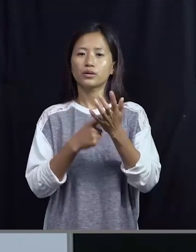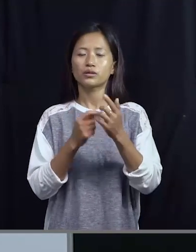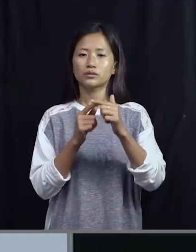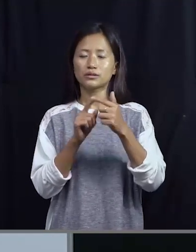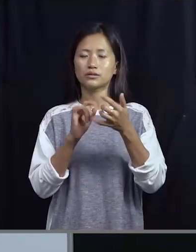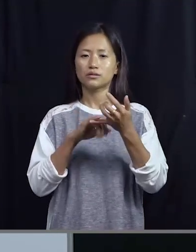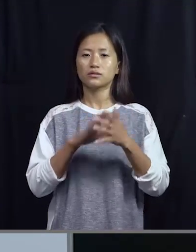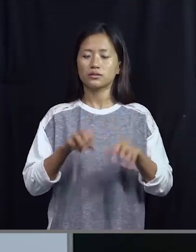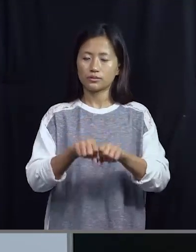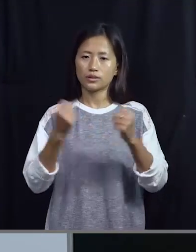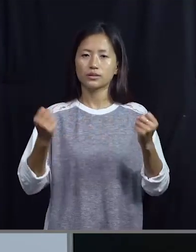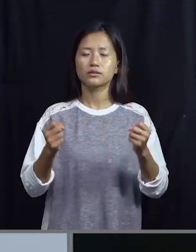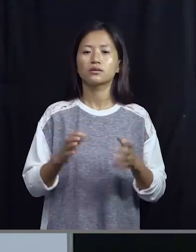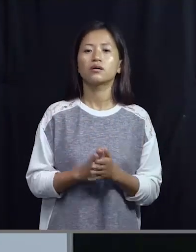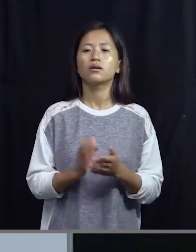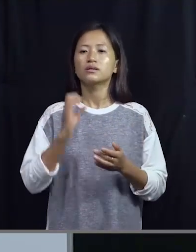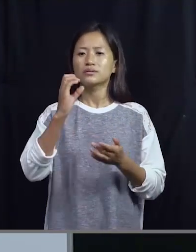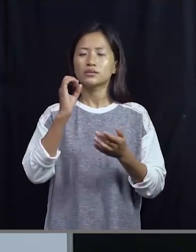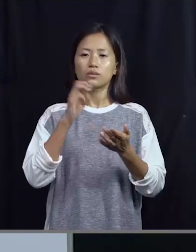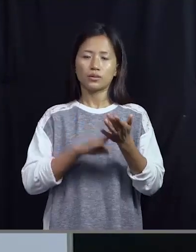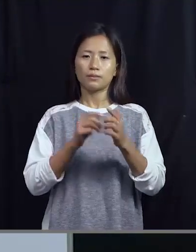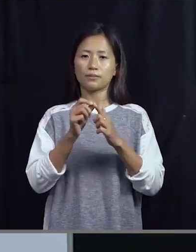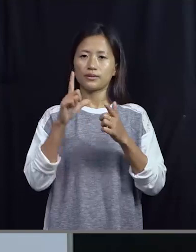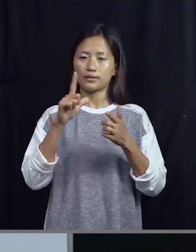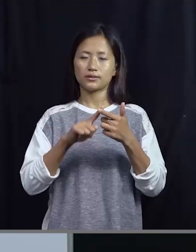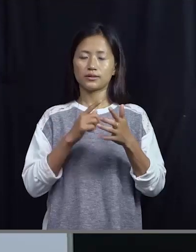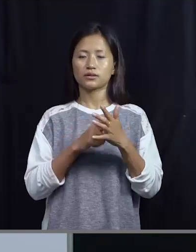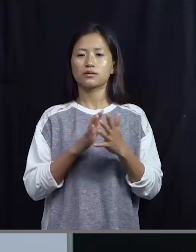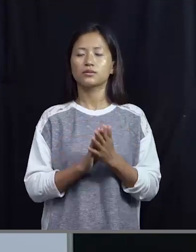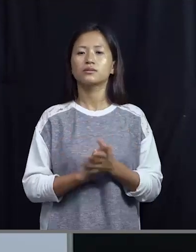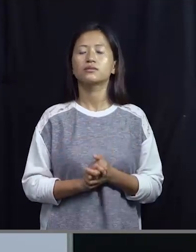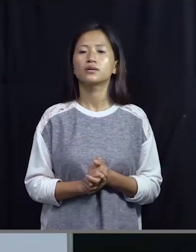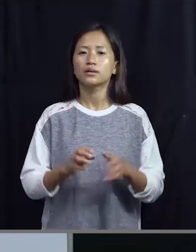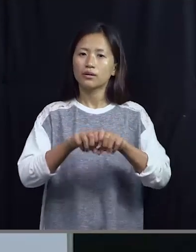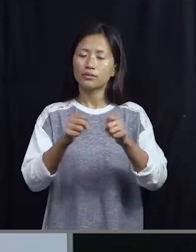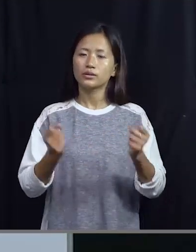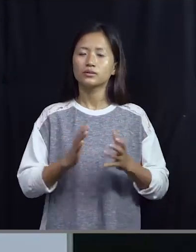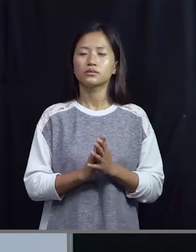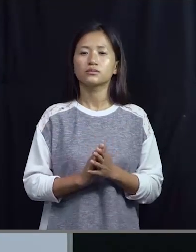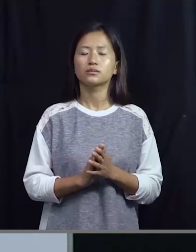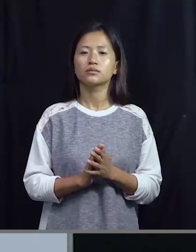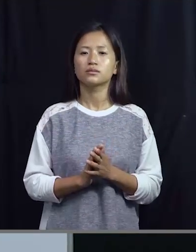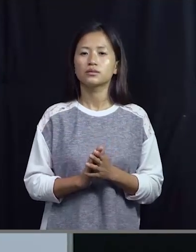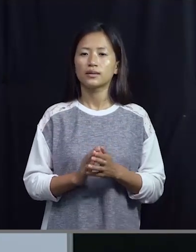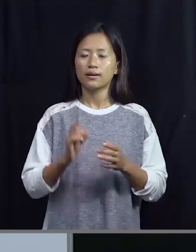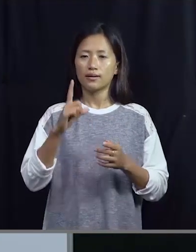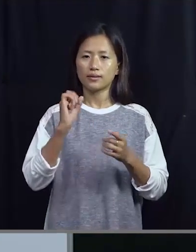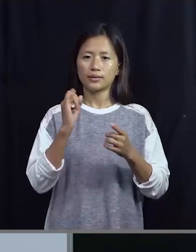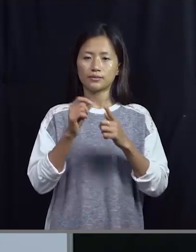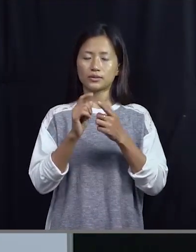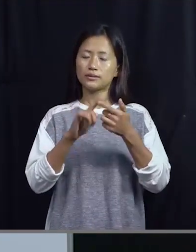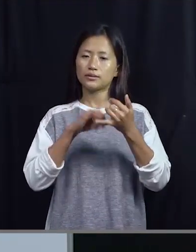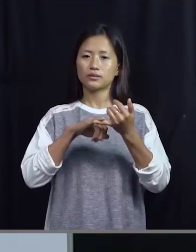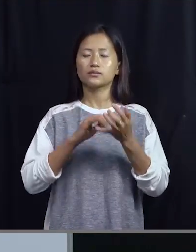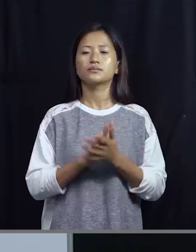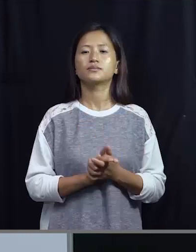is breaking down complex proteins. Remember that. Lipase means it is breaking down complex lipids. Remember that.